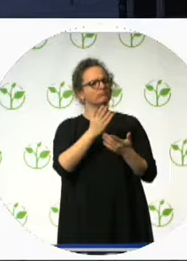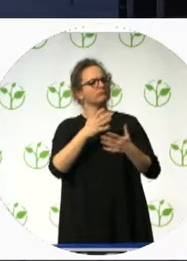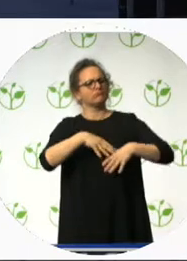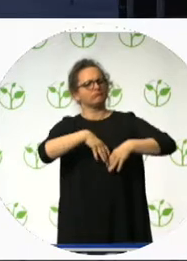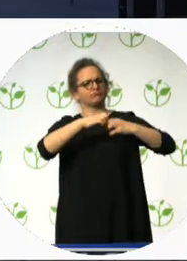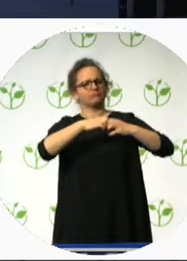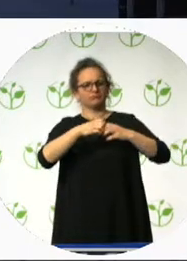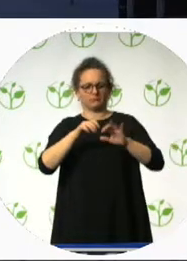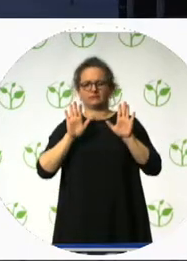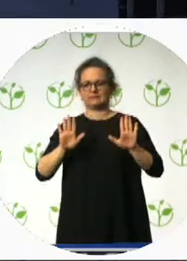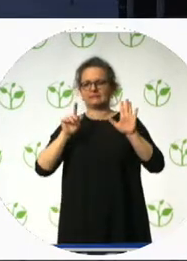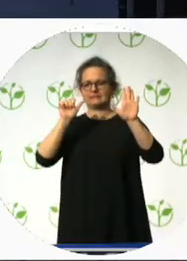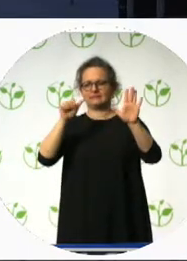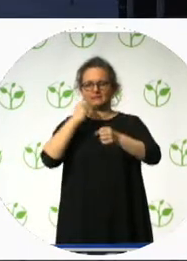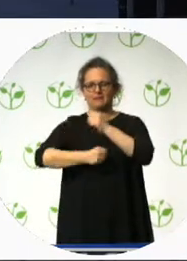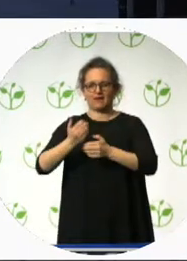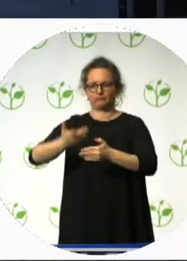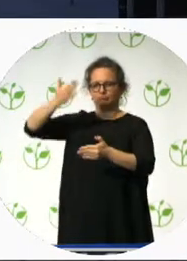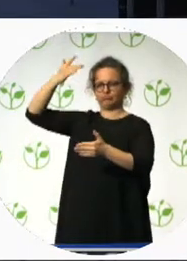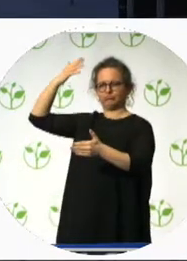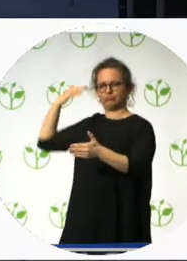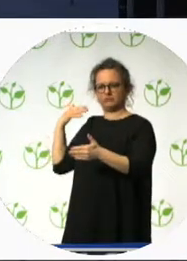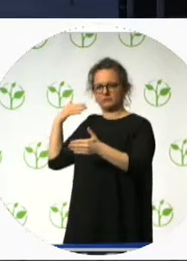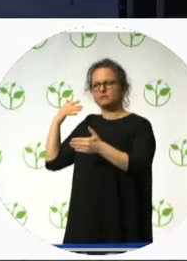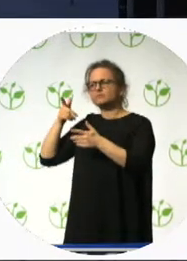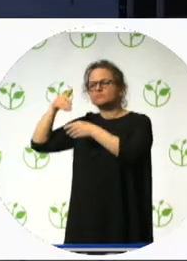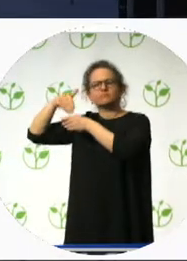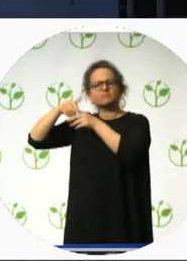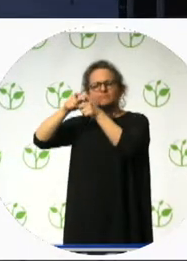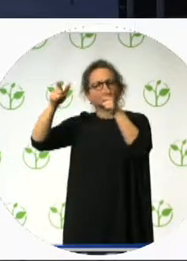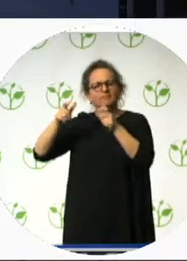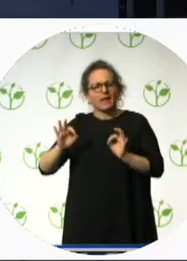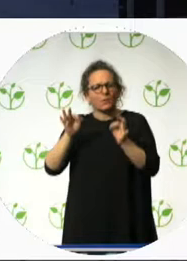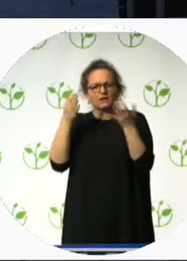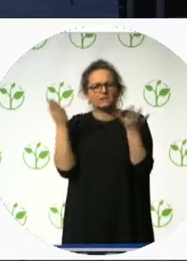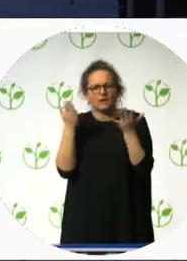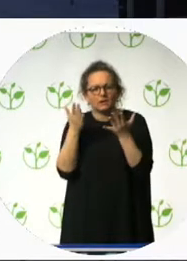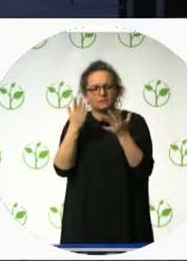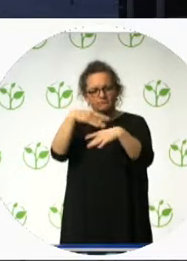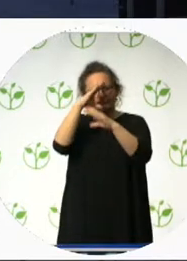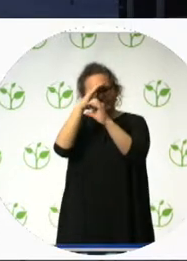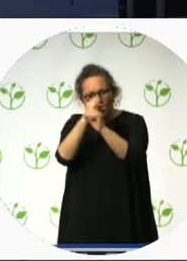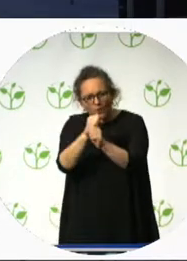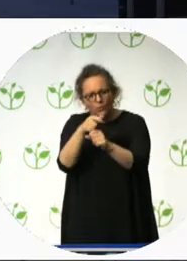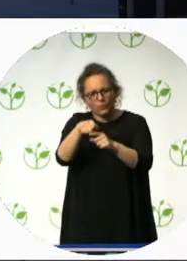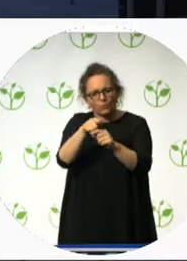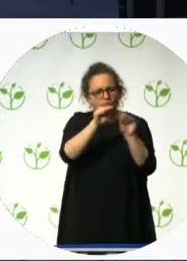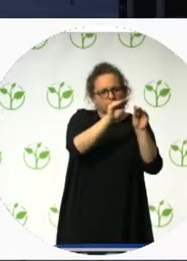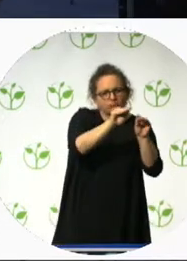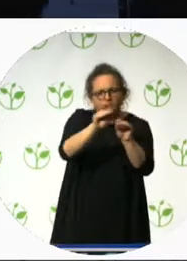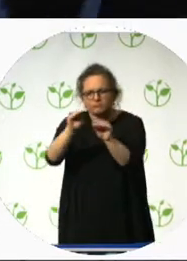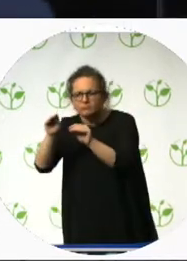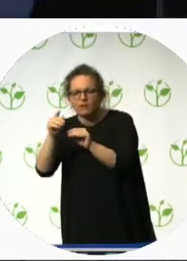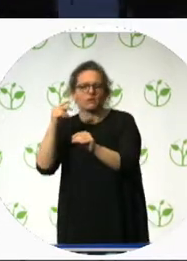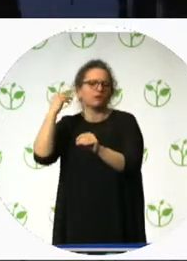it's an adult education institute focusing on deafness, hearing loss, sign